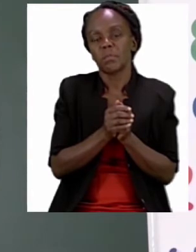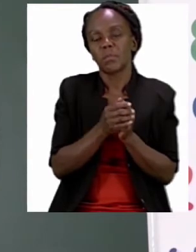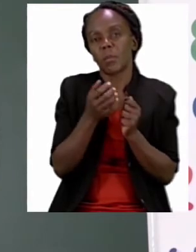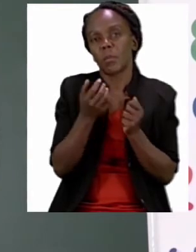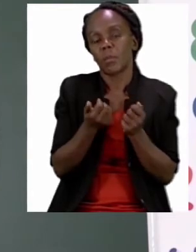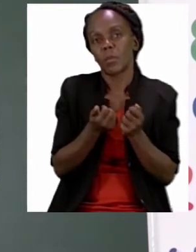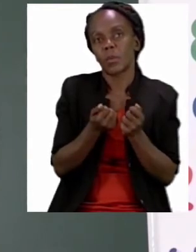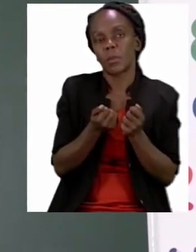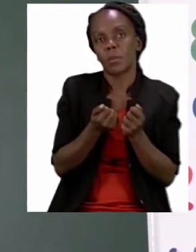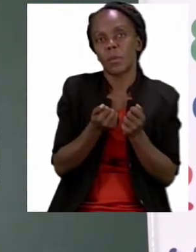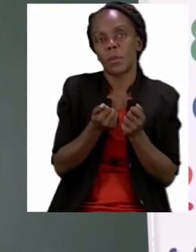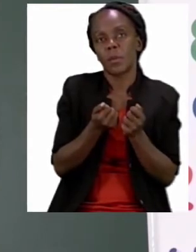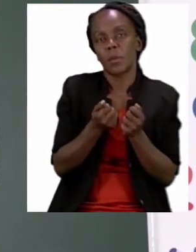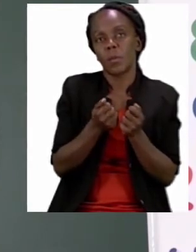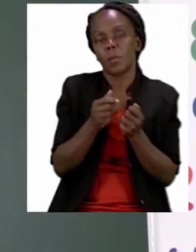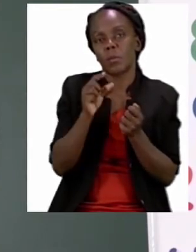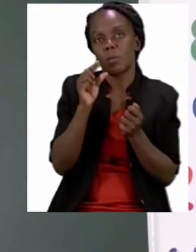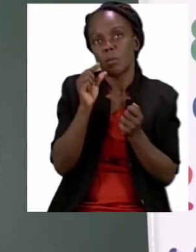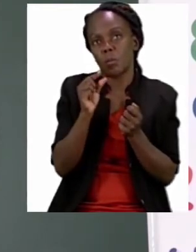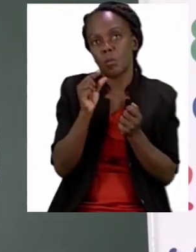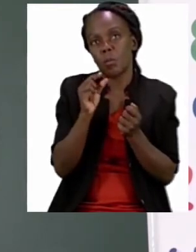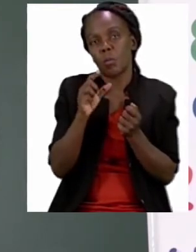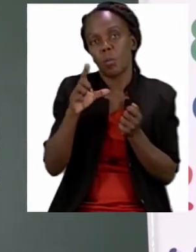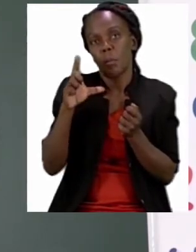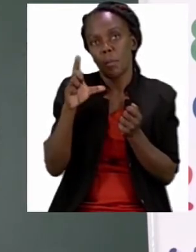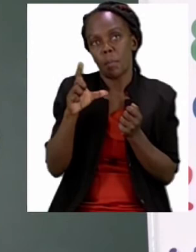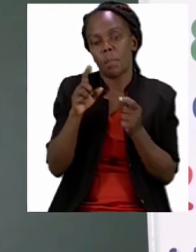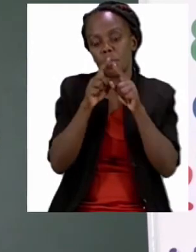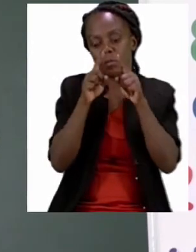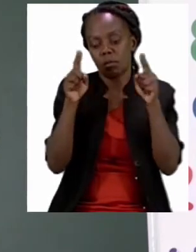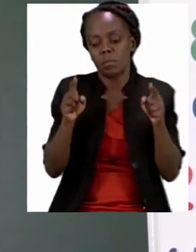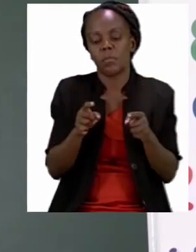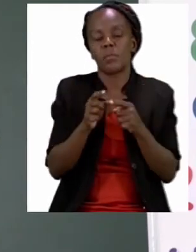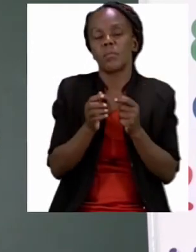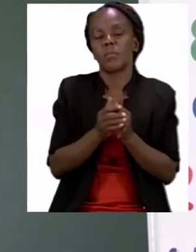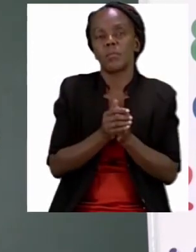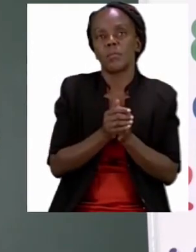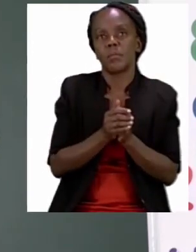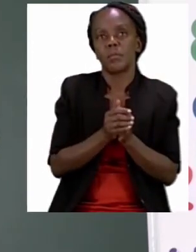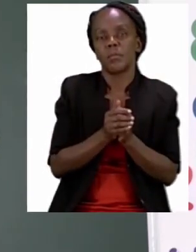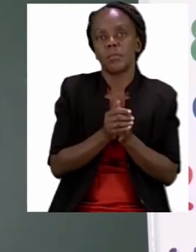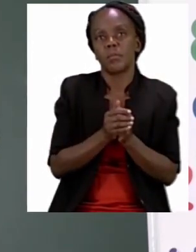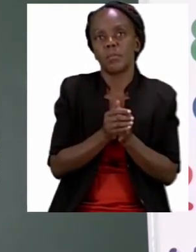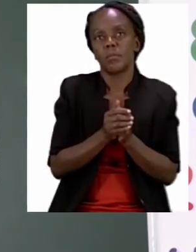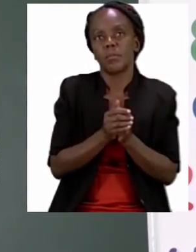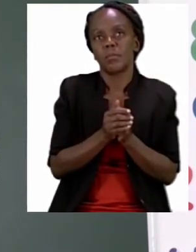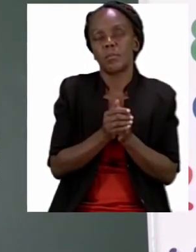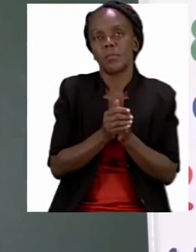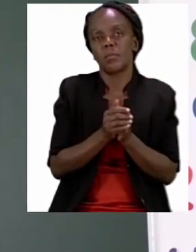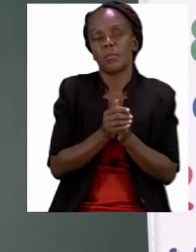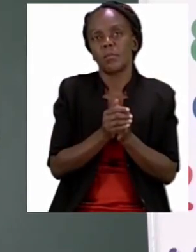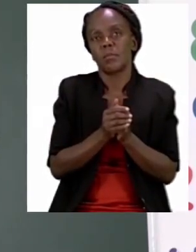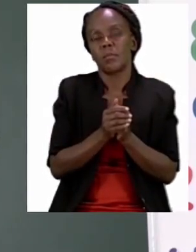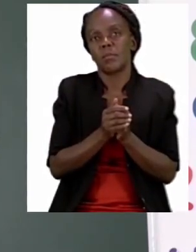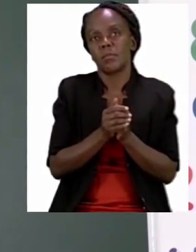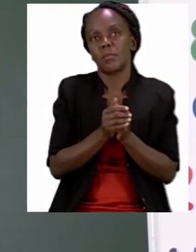or a big square. So we can actually make our serviette into a small square. It